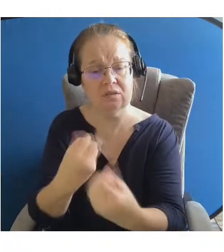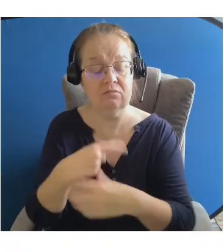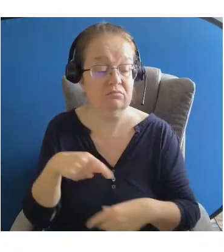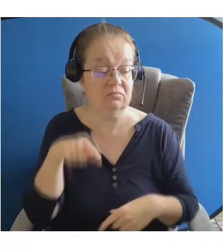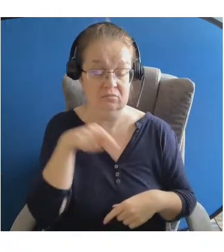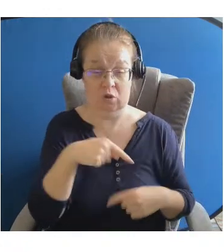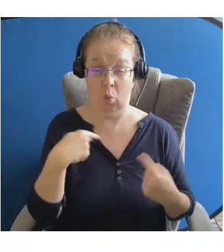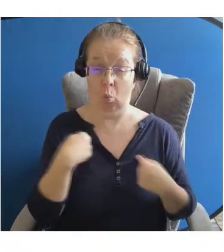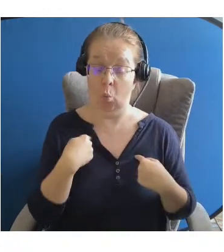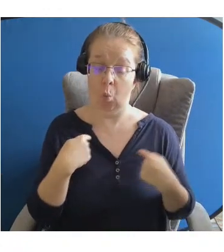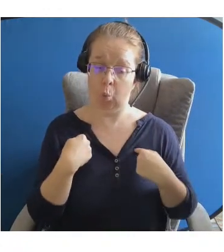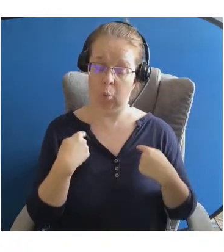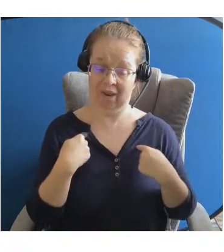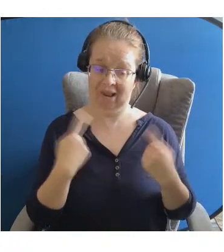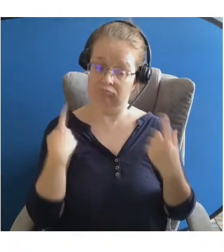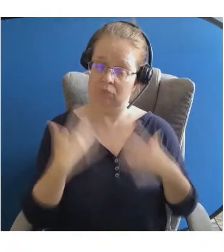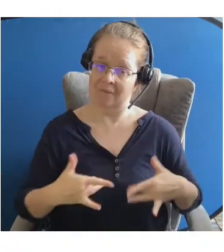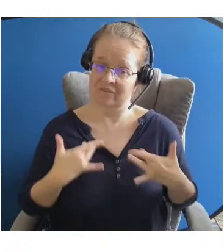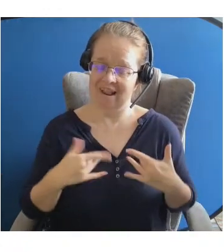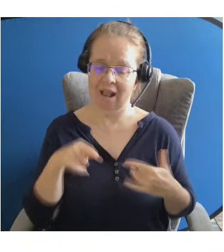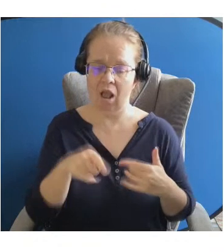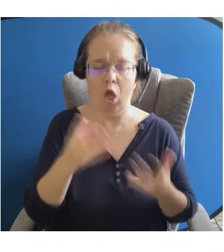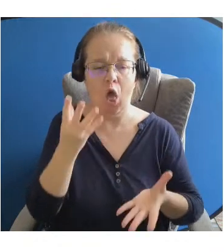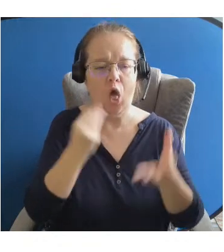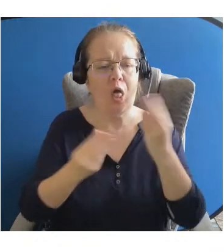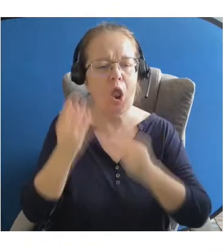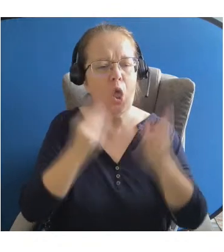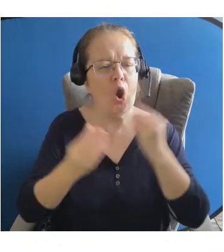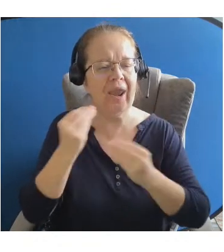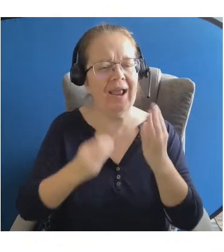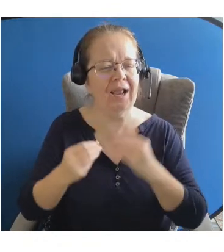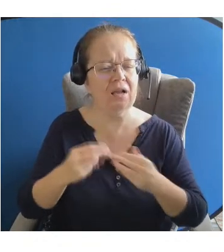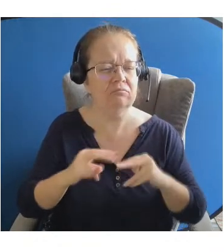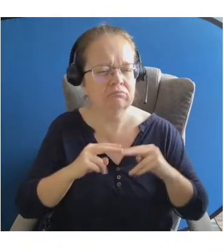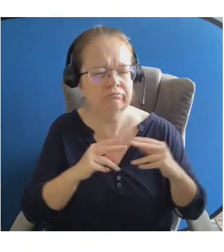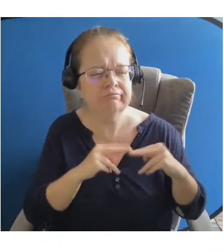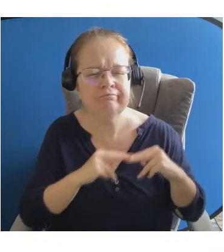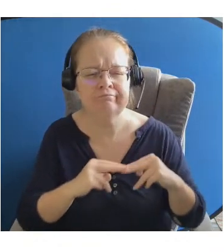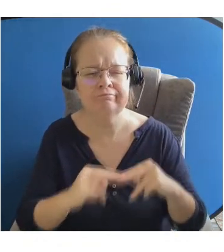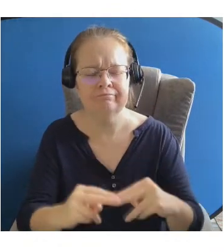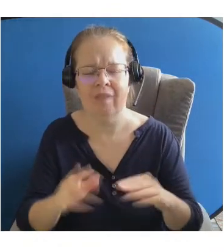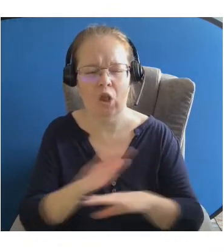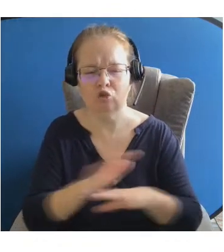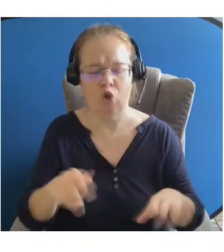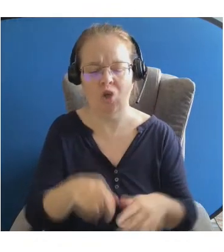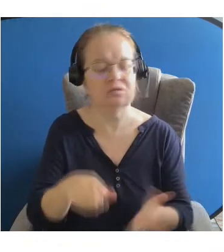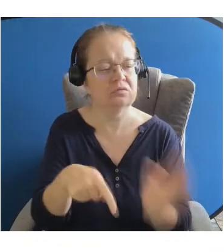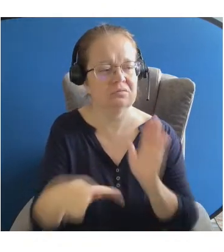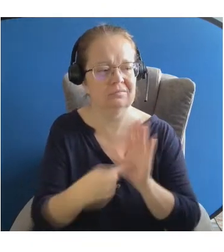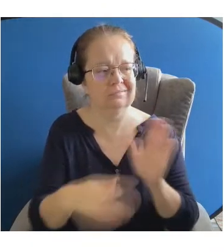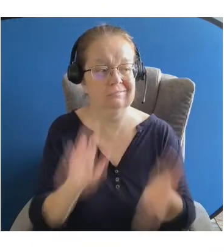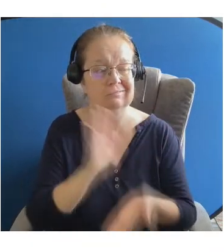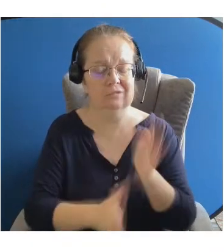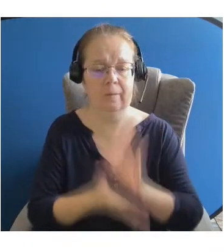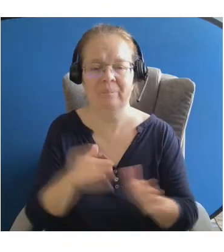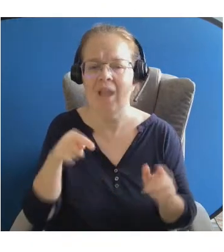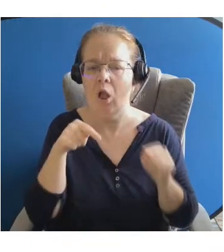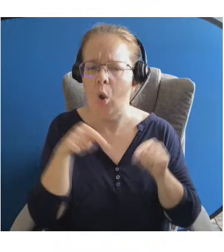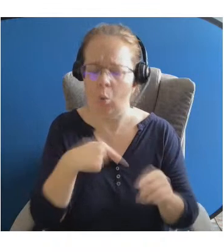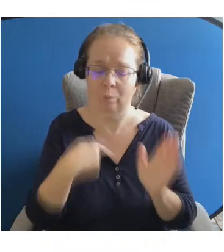we describe as a learning journey. And it's very much based on the social model of